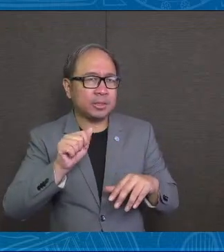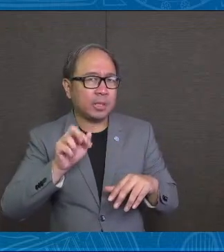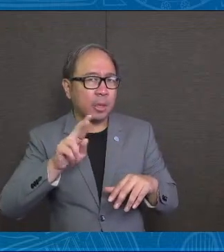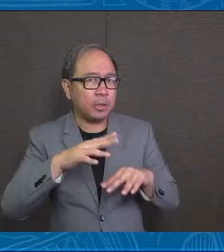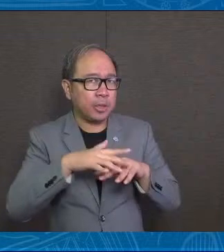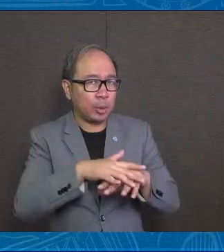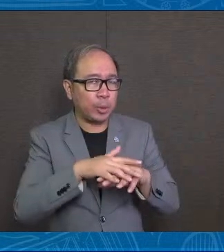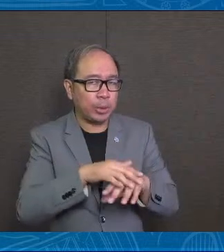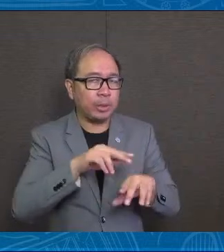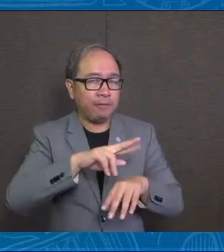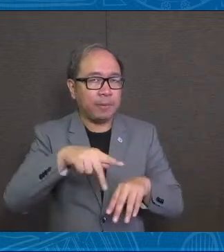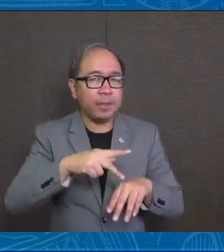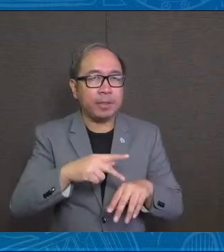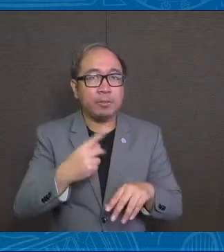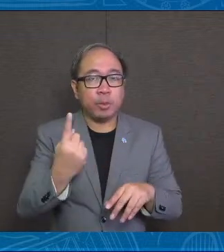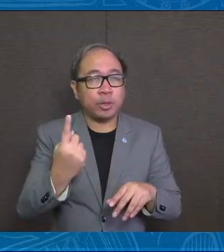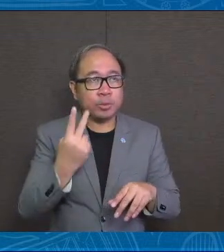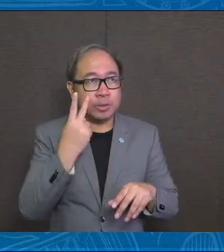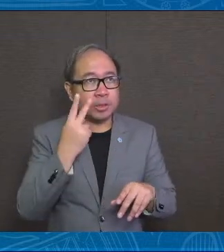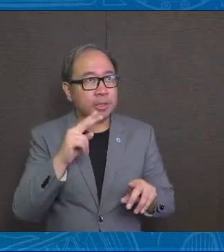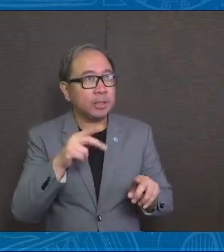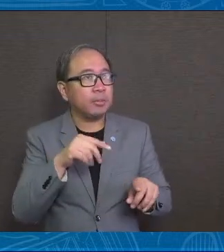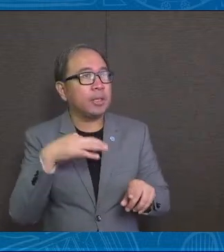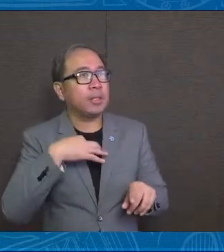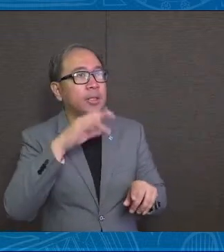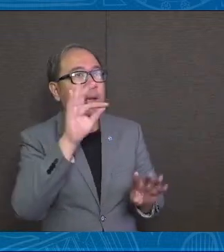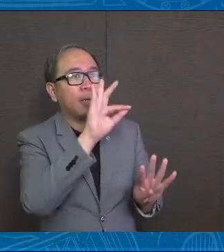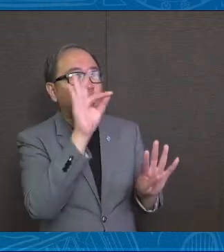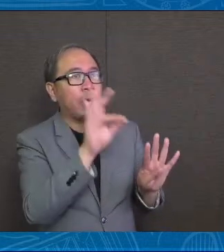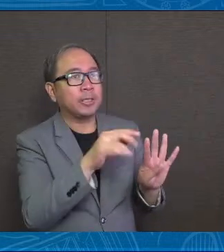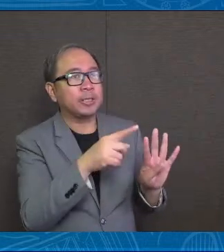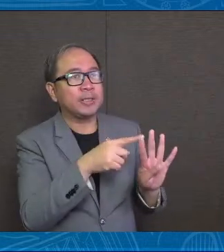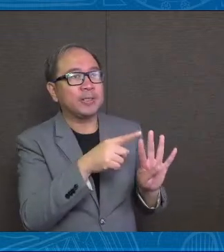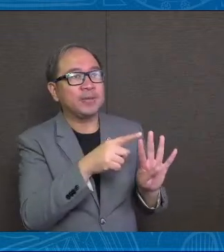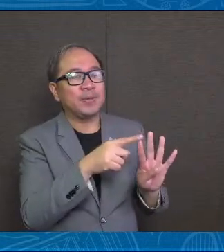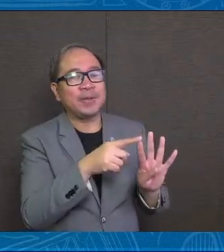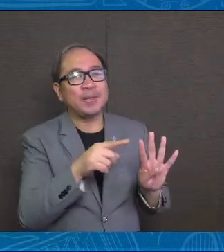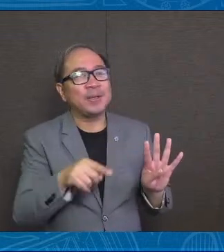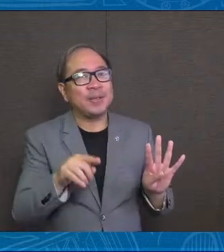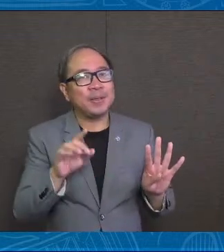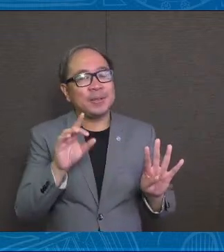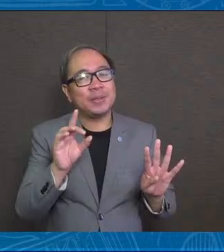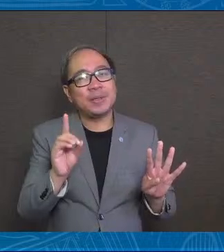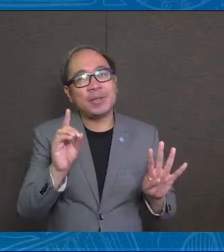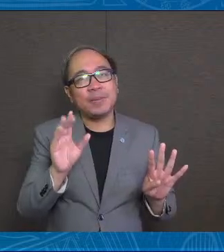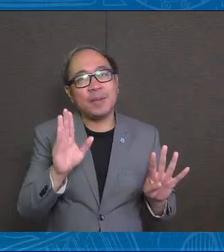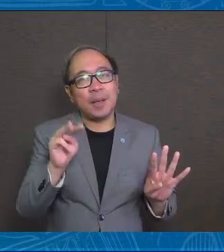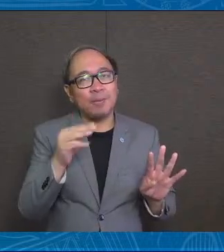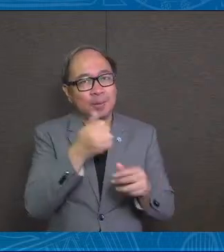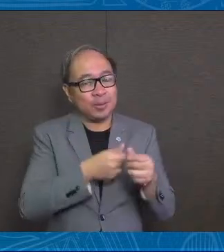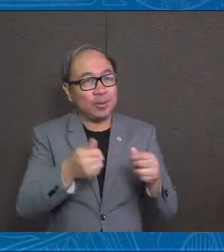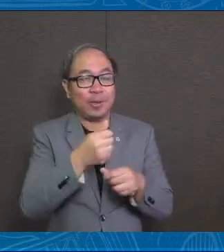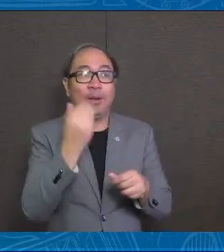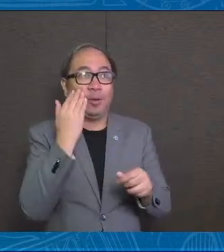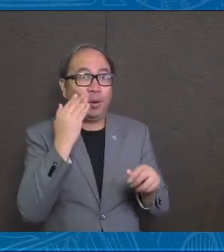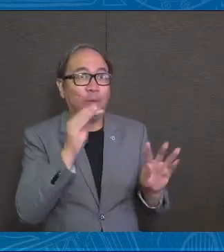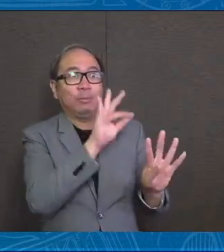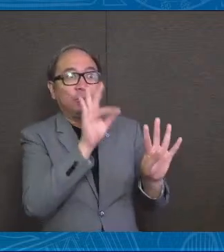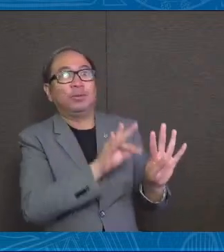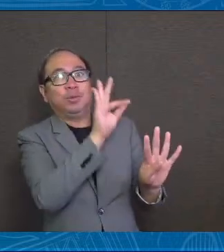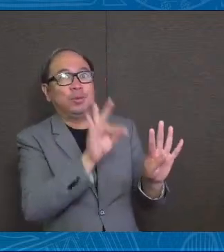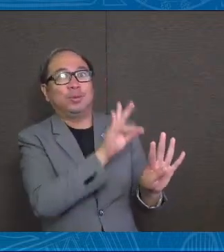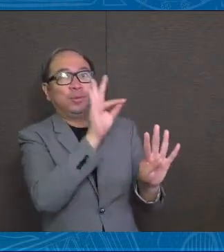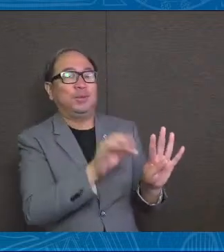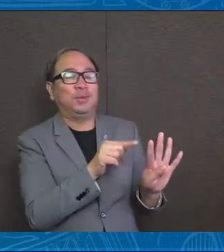and this is specifically for the DBM Secretary, but also, I know you're following today, but